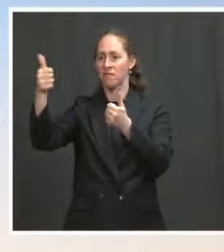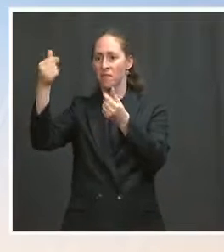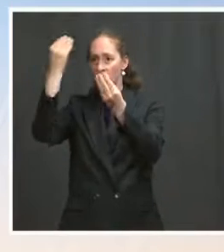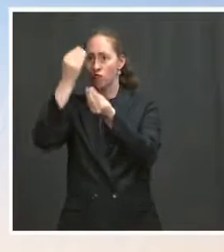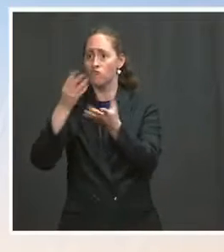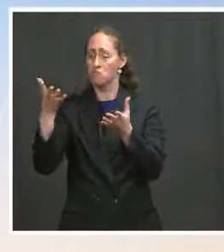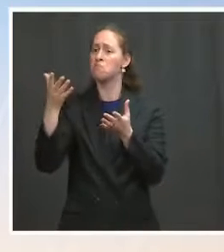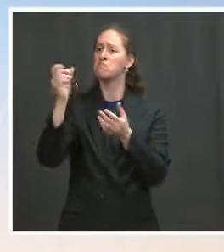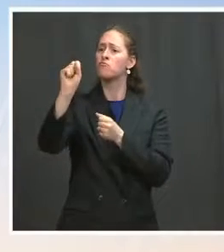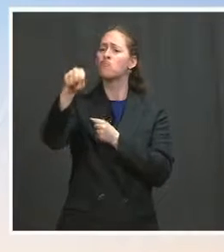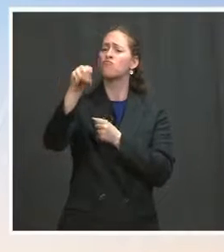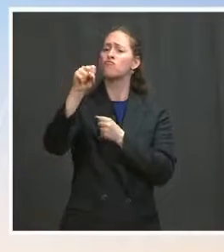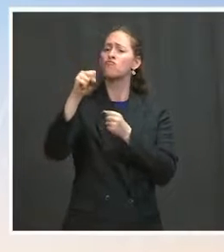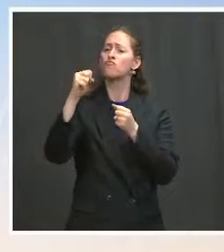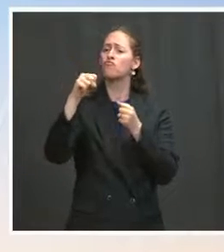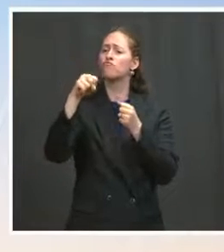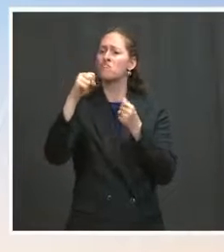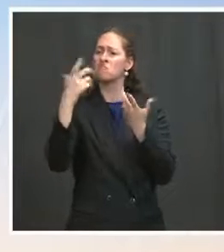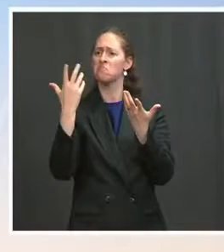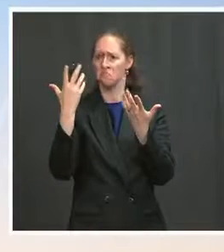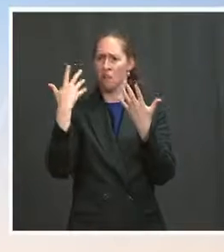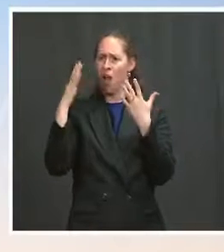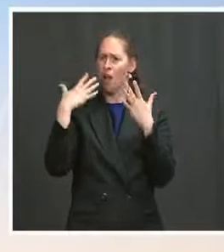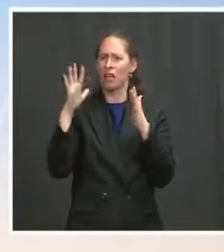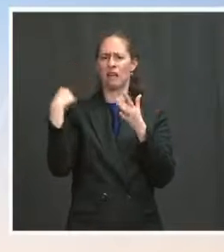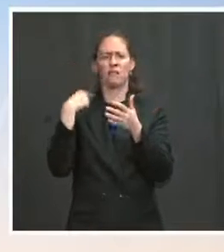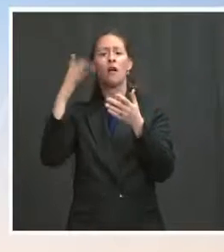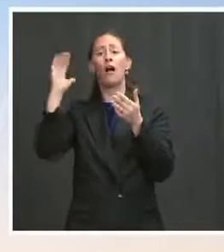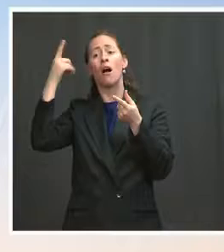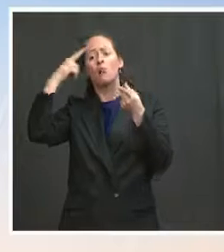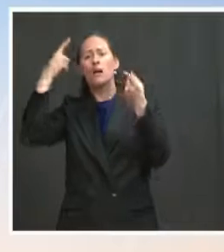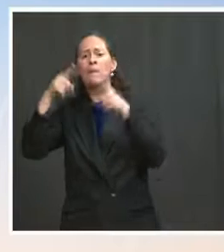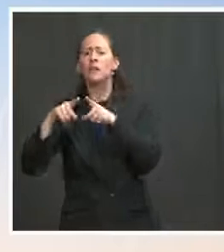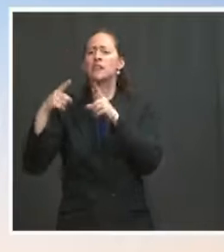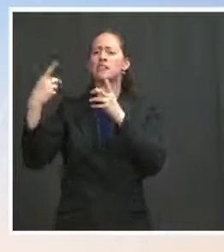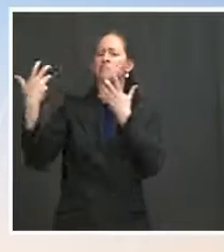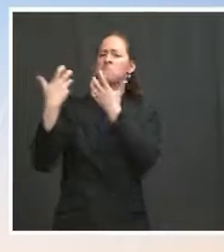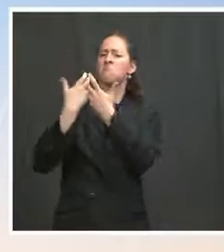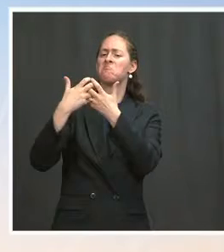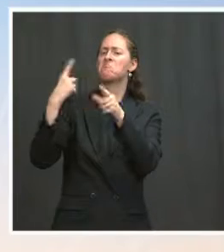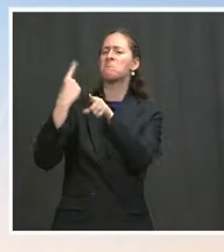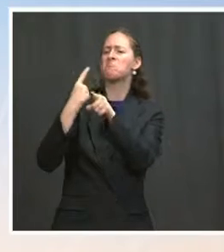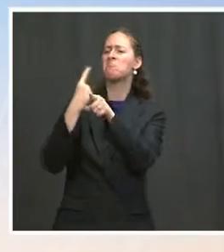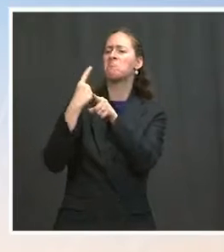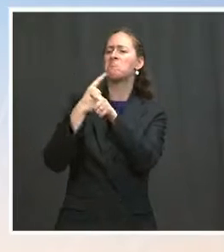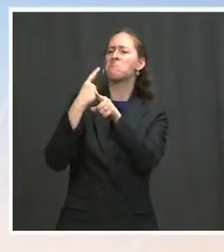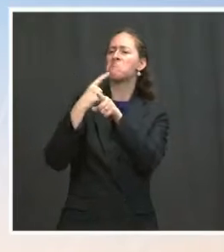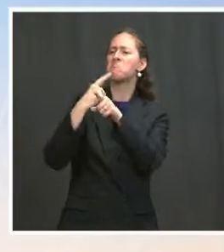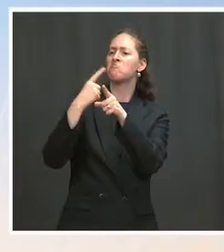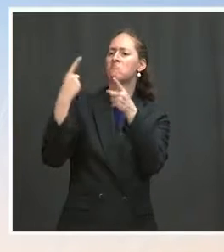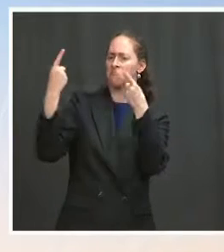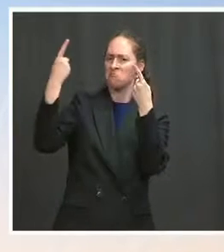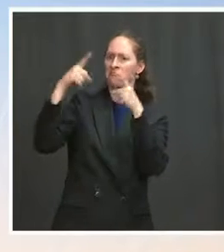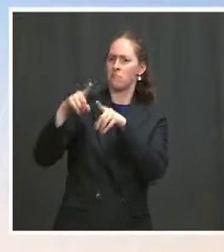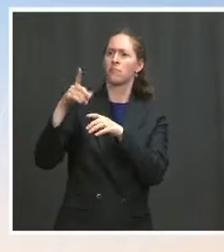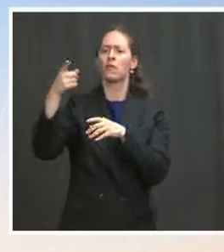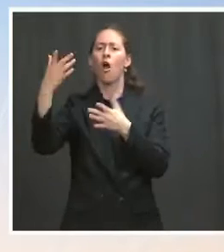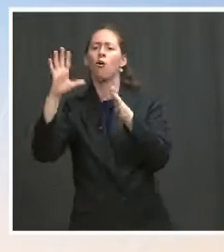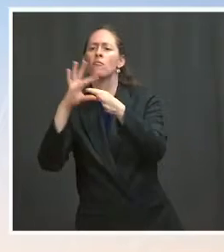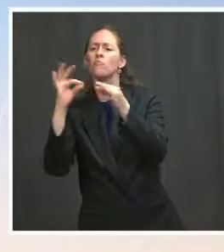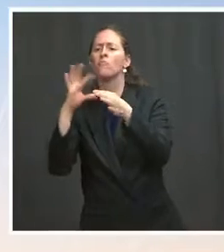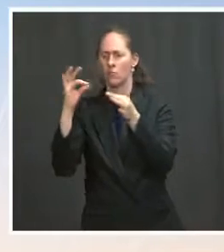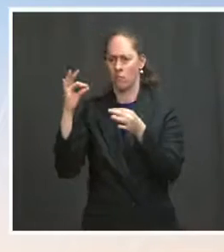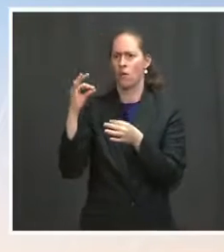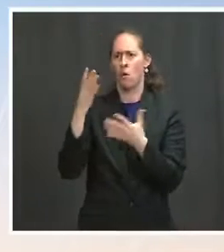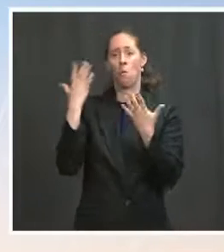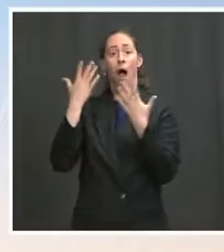president's commitment to the administration and the guidance he's given publicly and directly to use every lever at our disposal to ensure